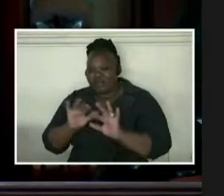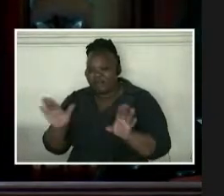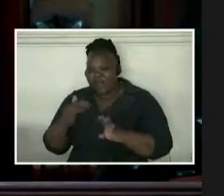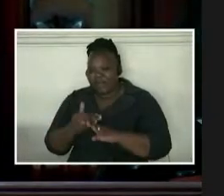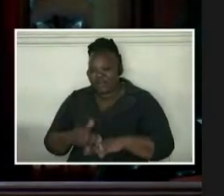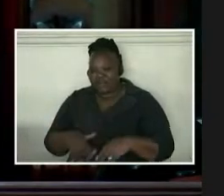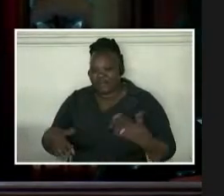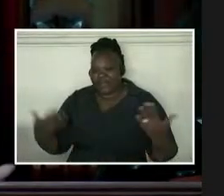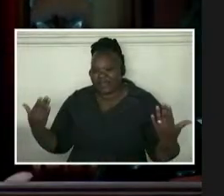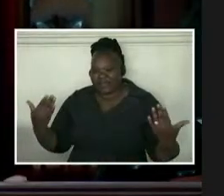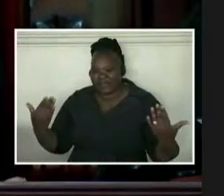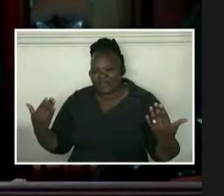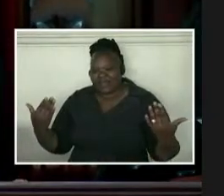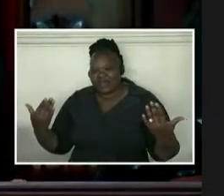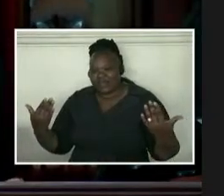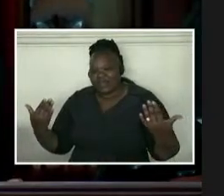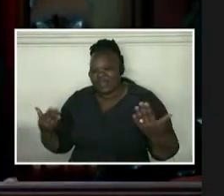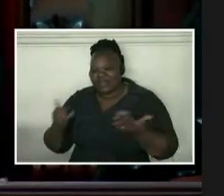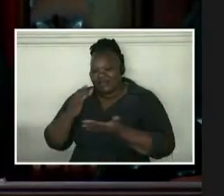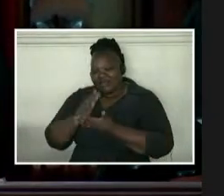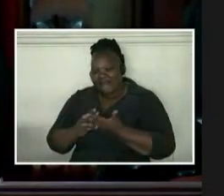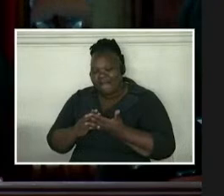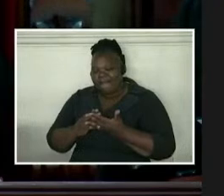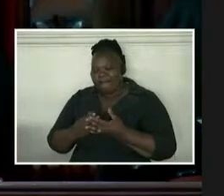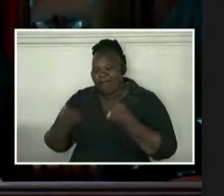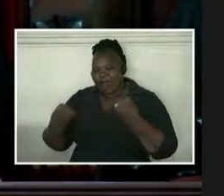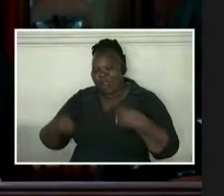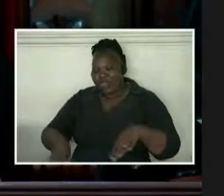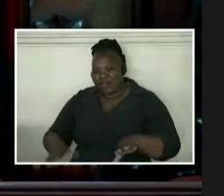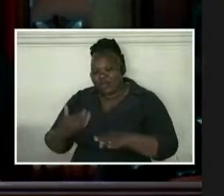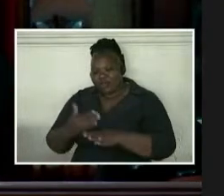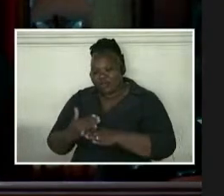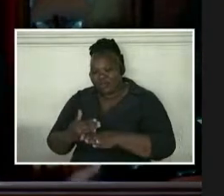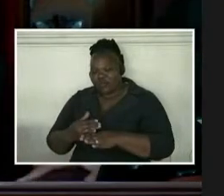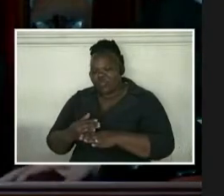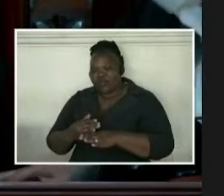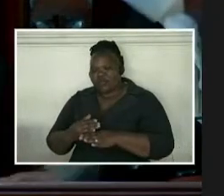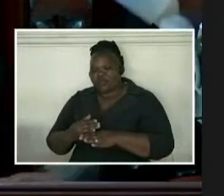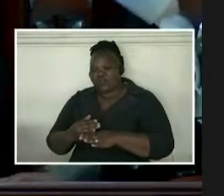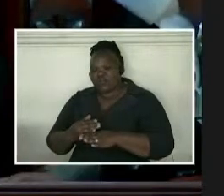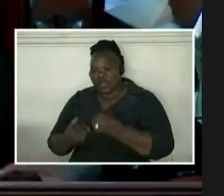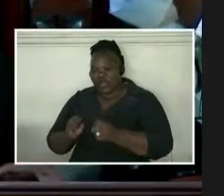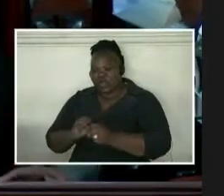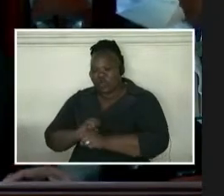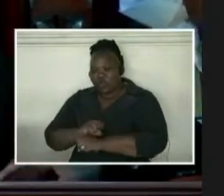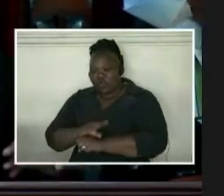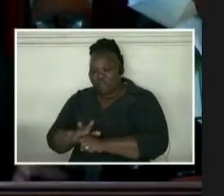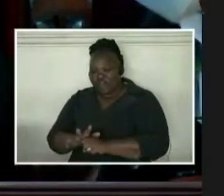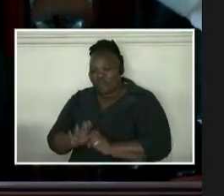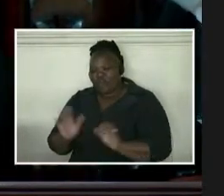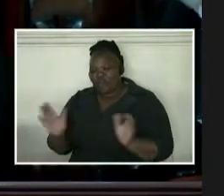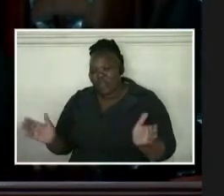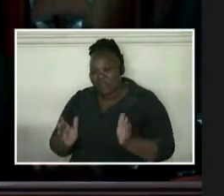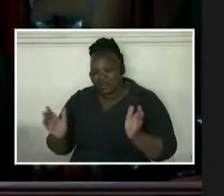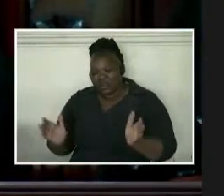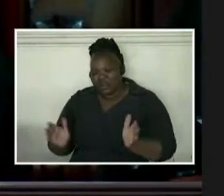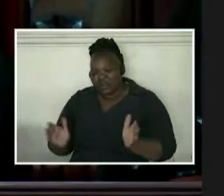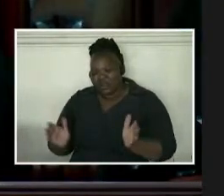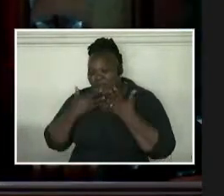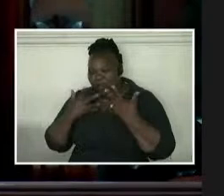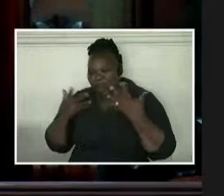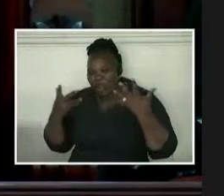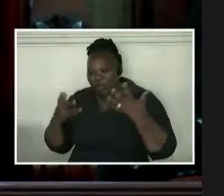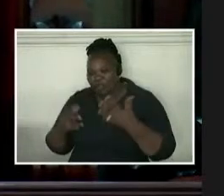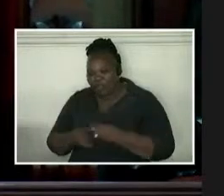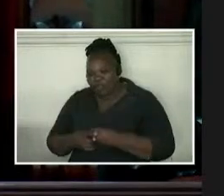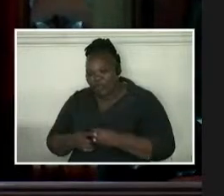to drop their jobs during recovery period therefore we encourage and we acknowledge that one we are pleased with